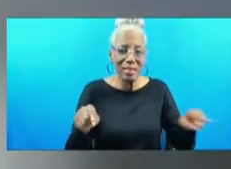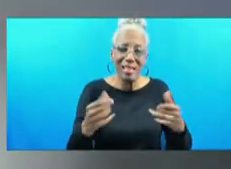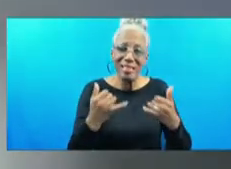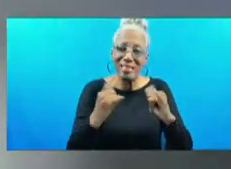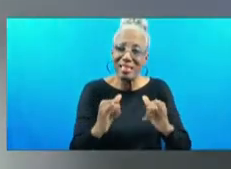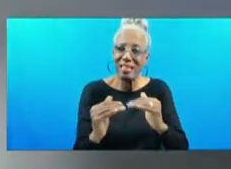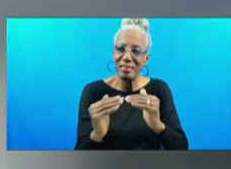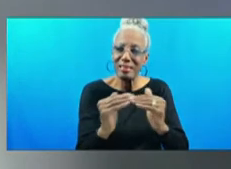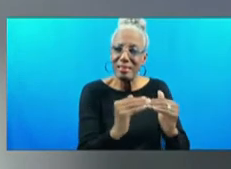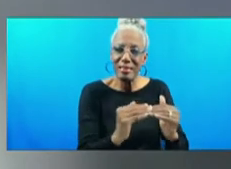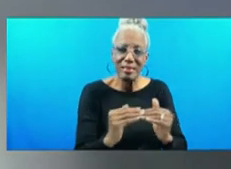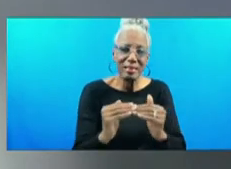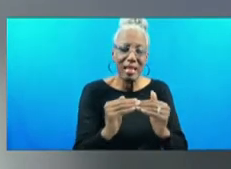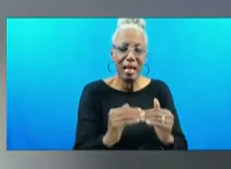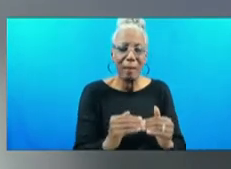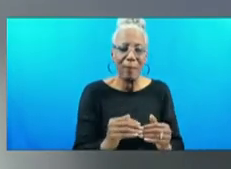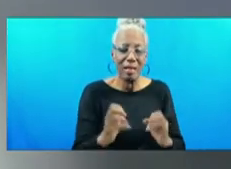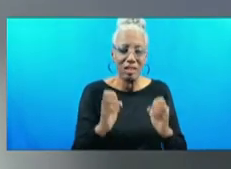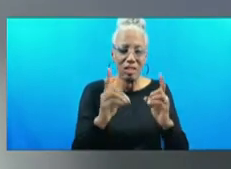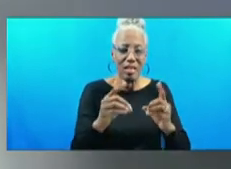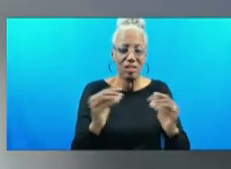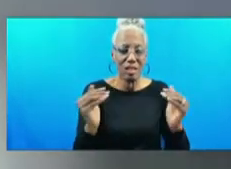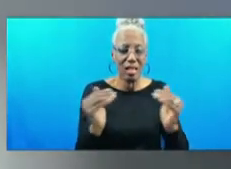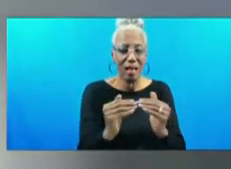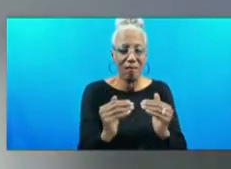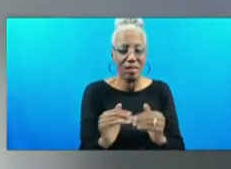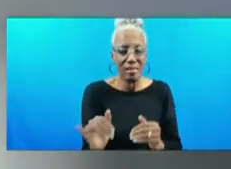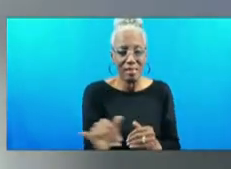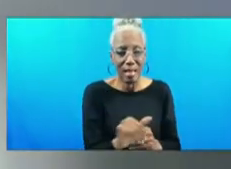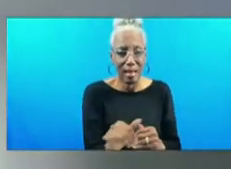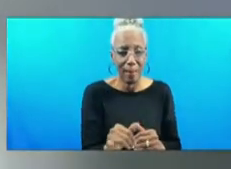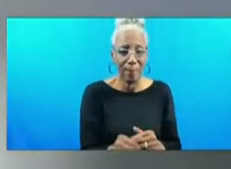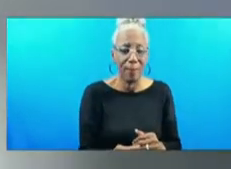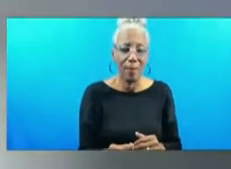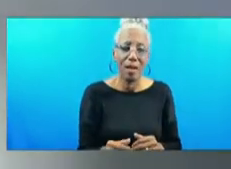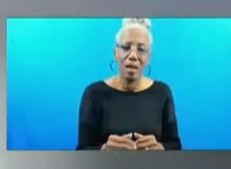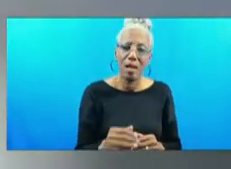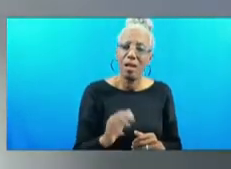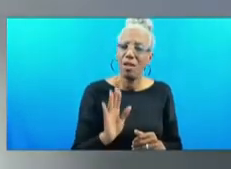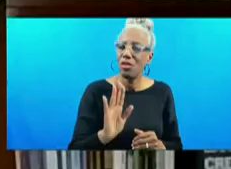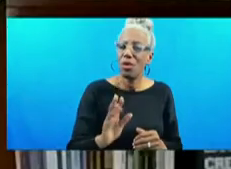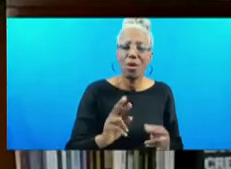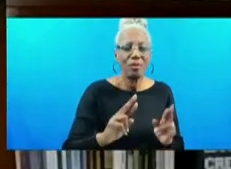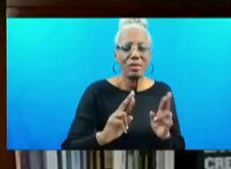goes hand in hand with the cultural responsive response. And I agree with you, Nora.